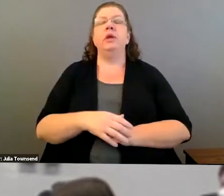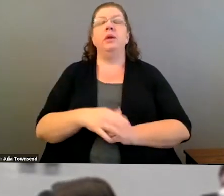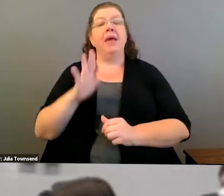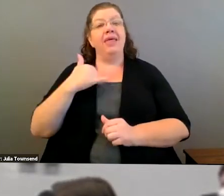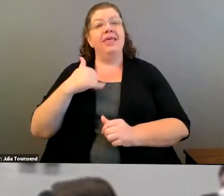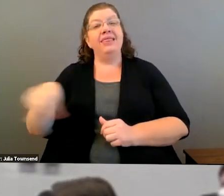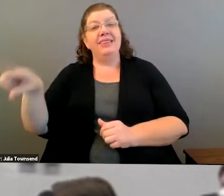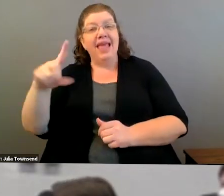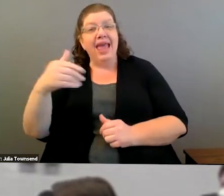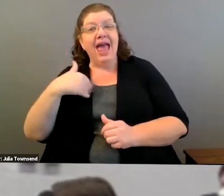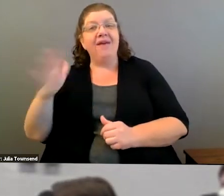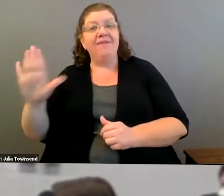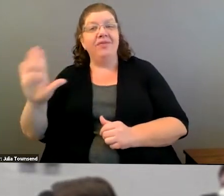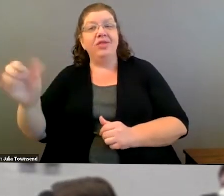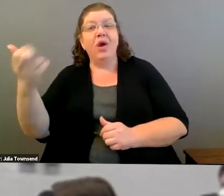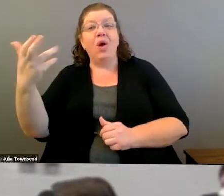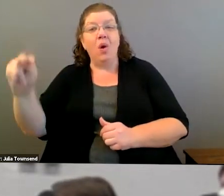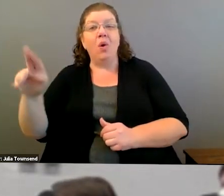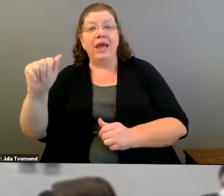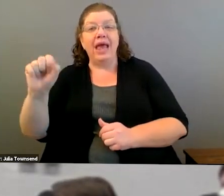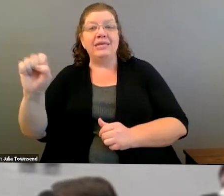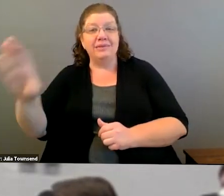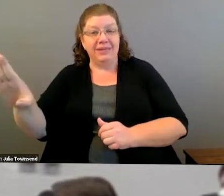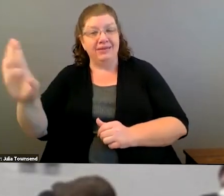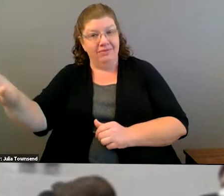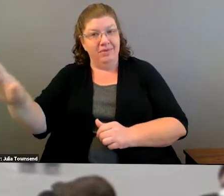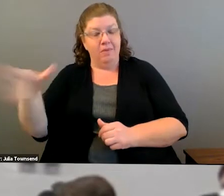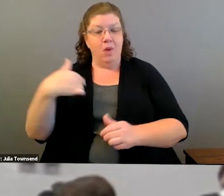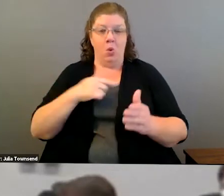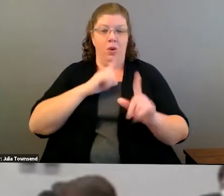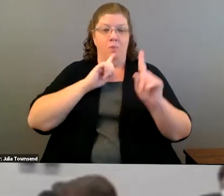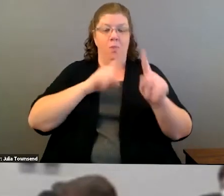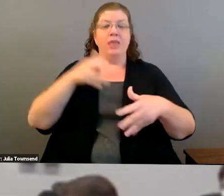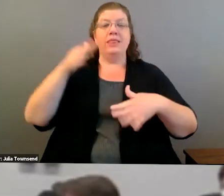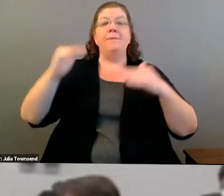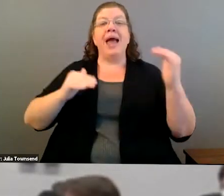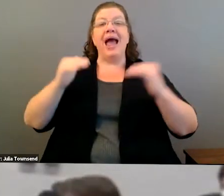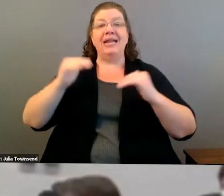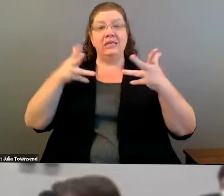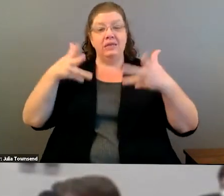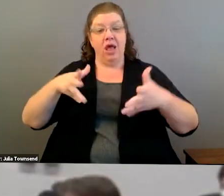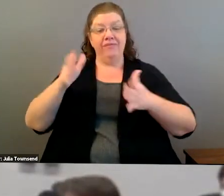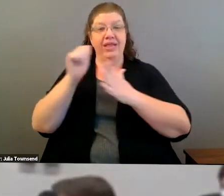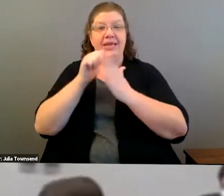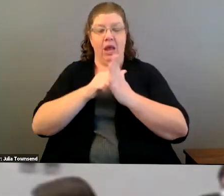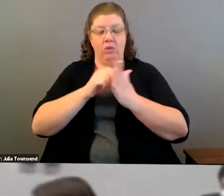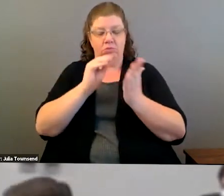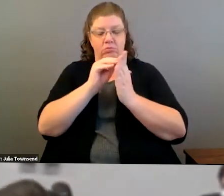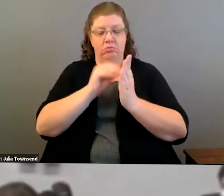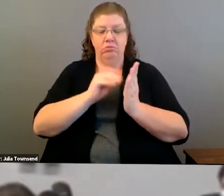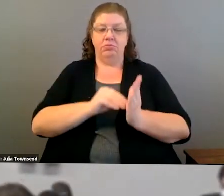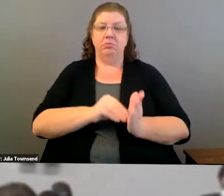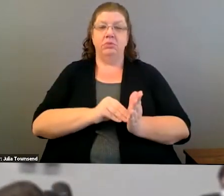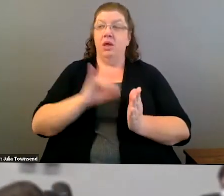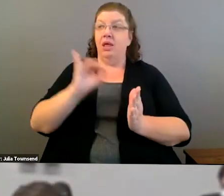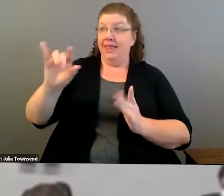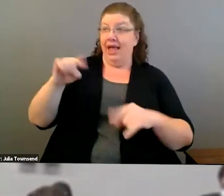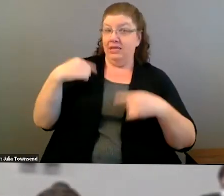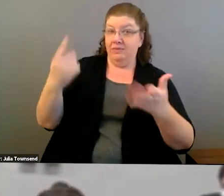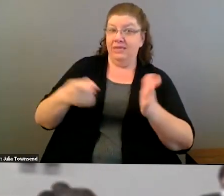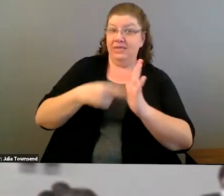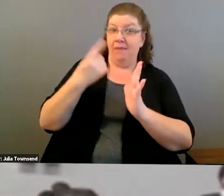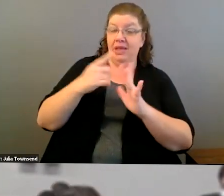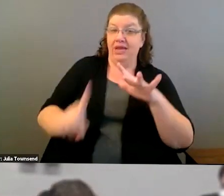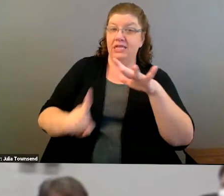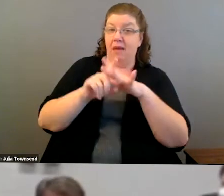own ASBs off to the side, but we just record the balance of those ASB accounts. Okay, so that's been something that has come up in our